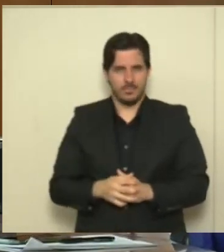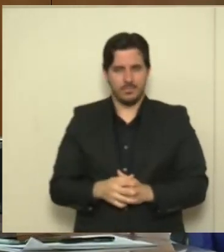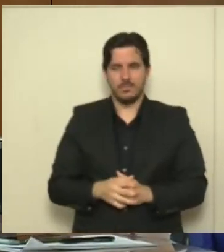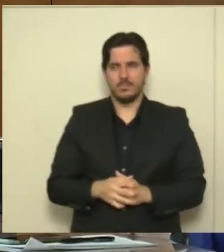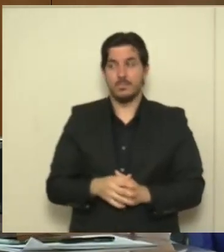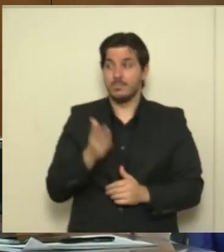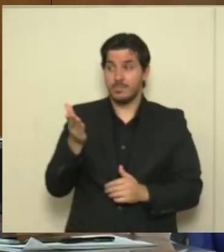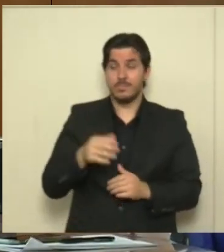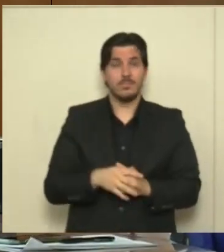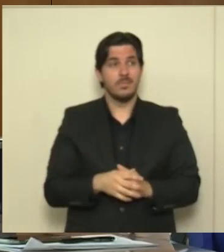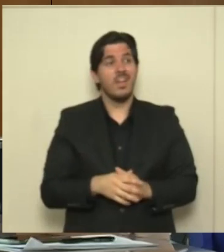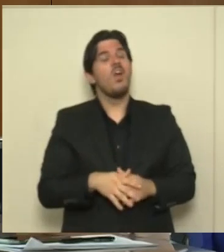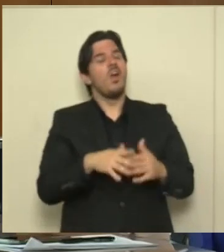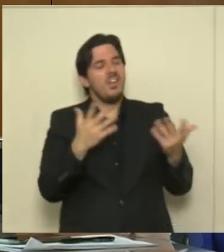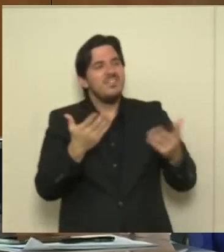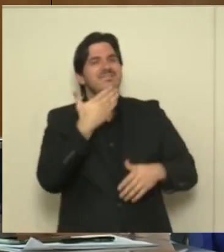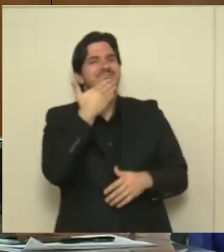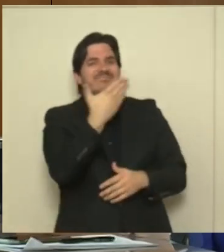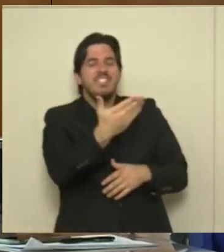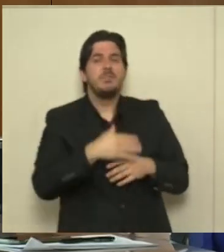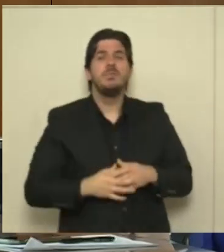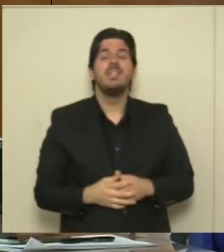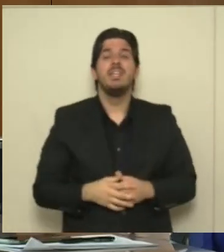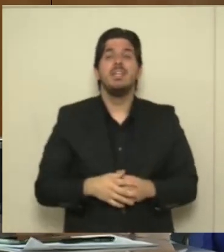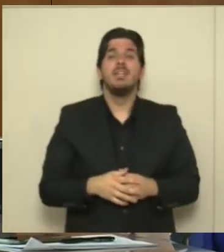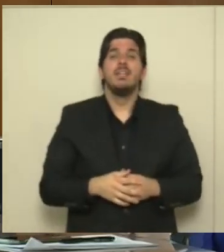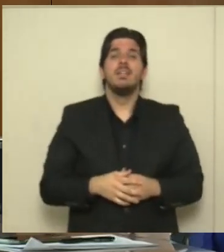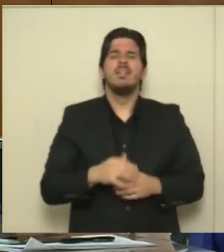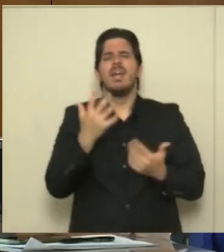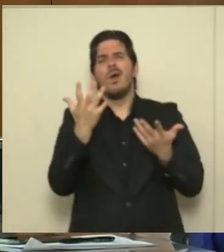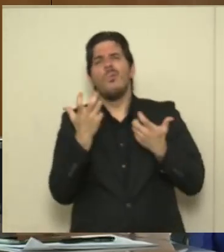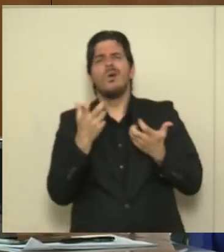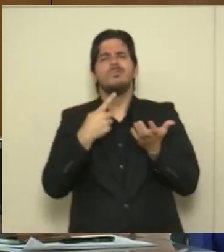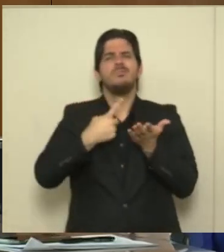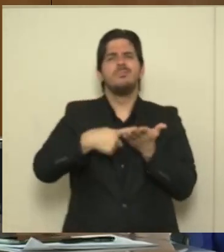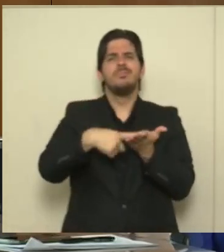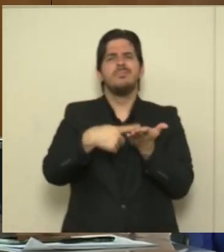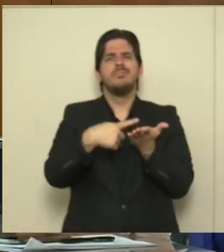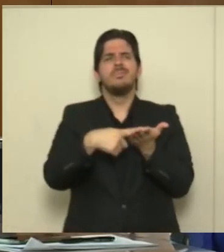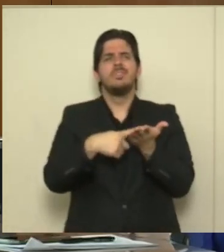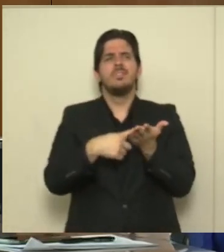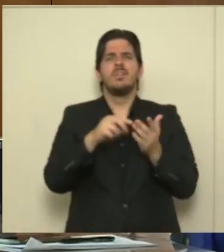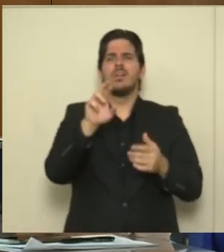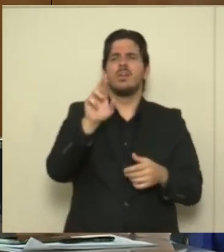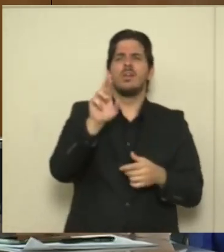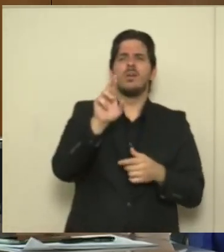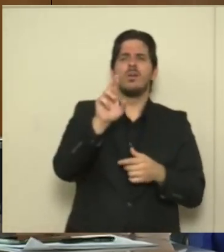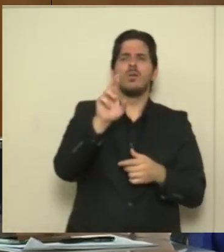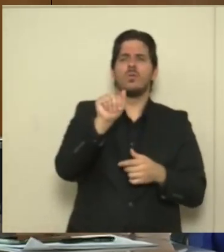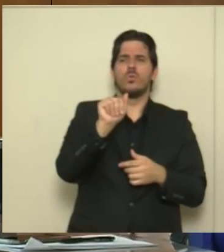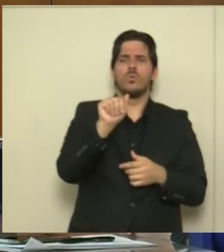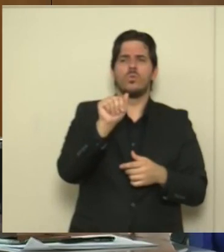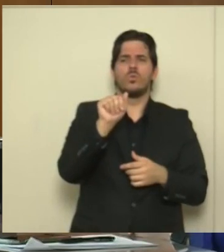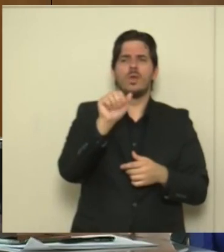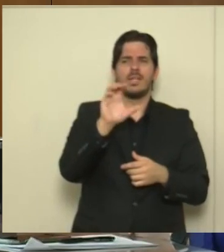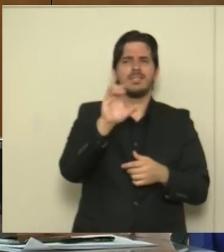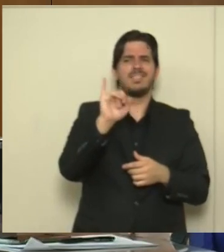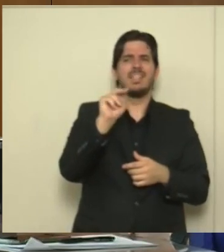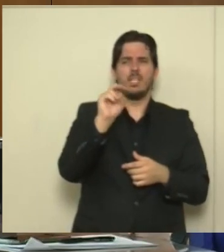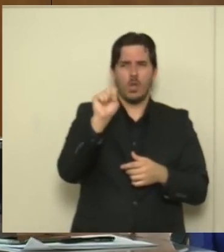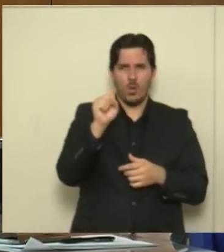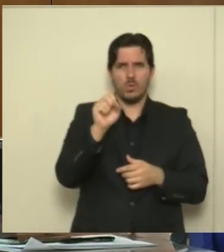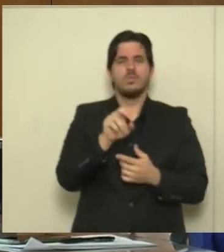Thank you. I wanted to visit the efforts by racinos, the casinos, the